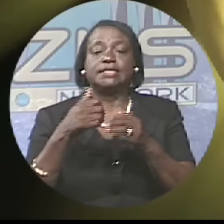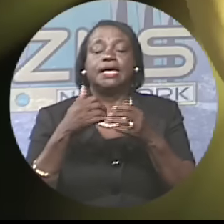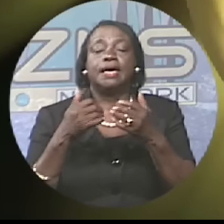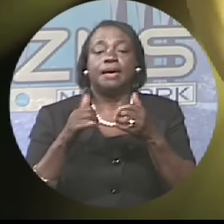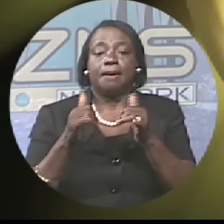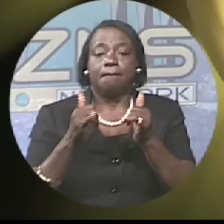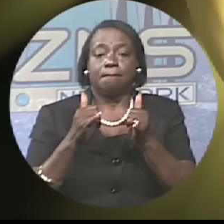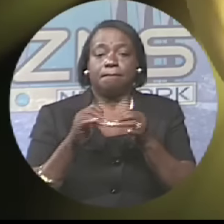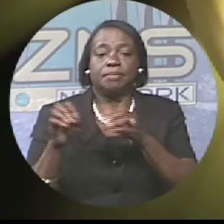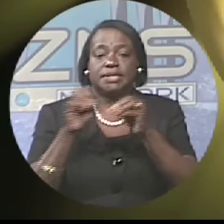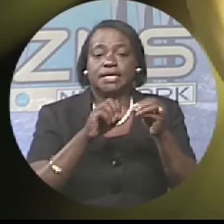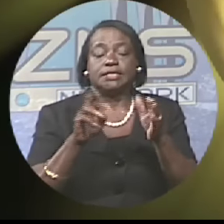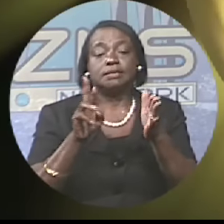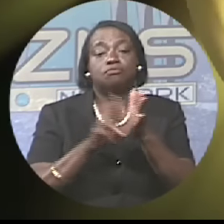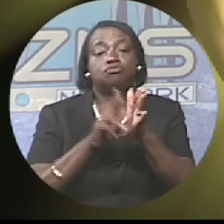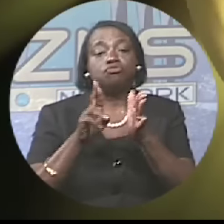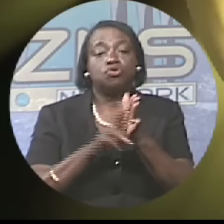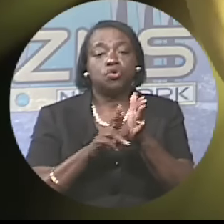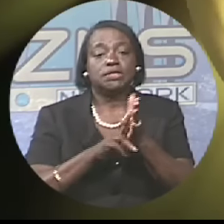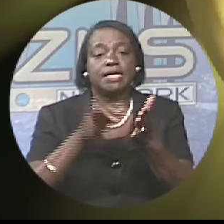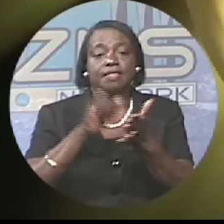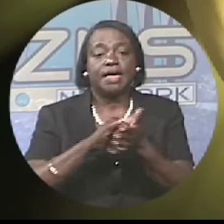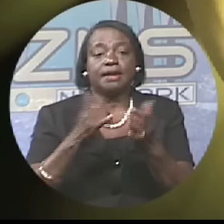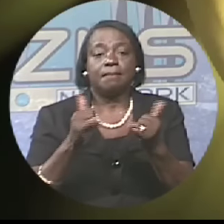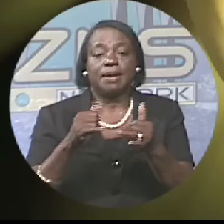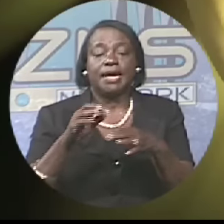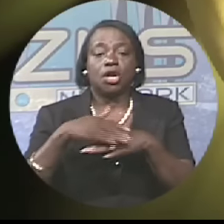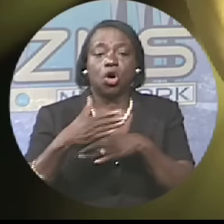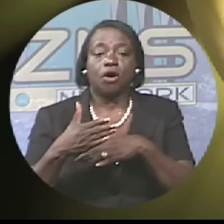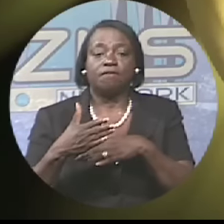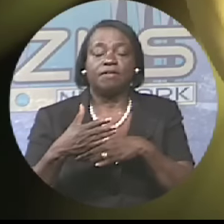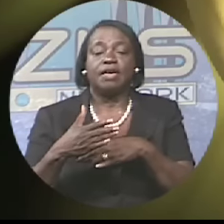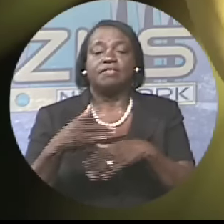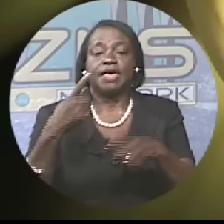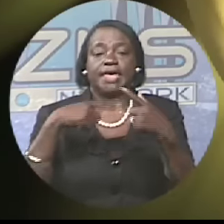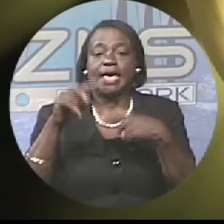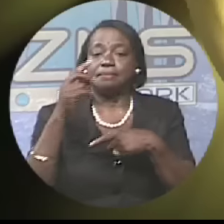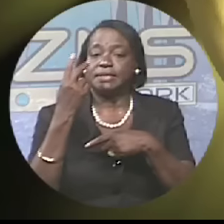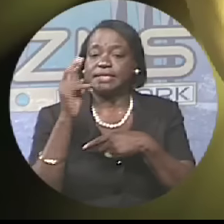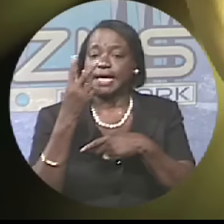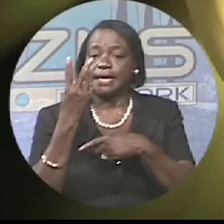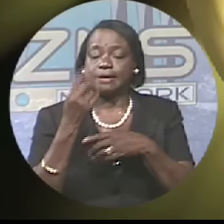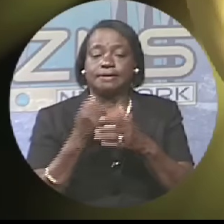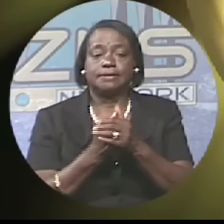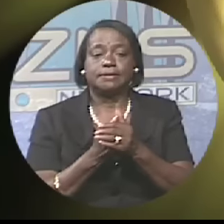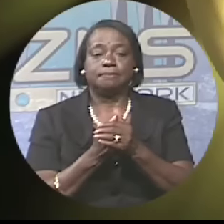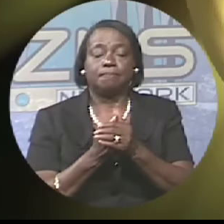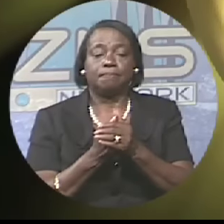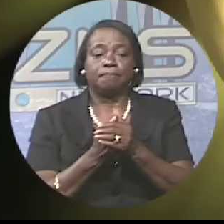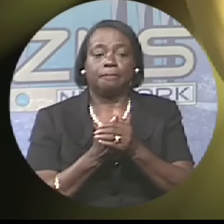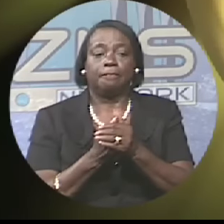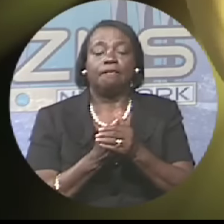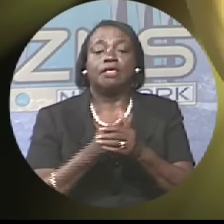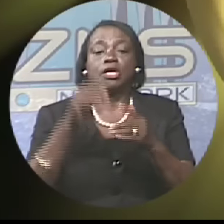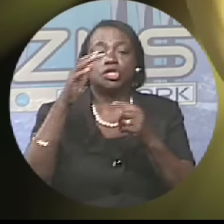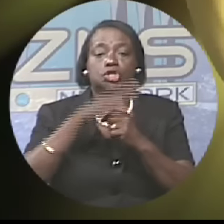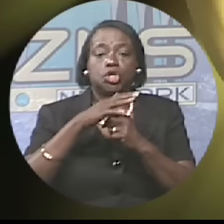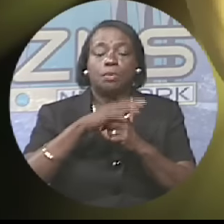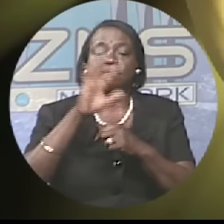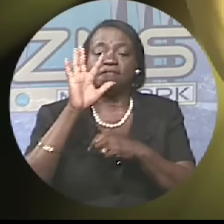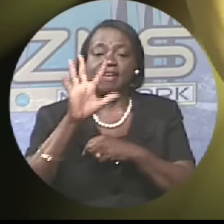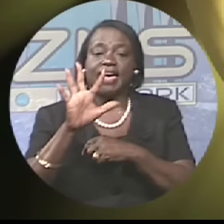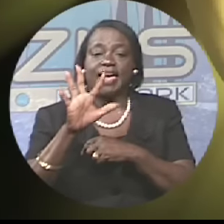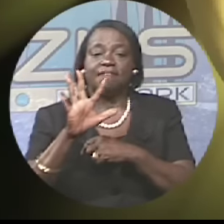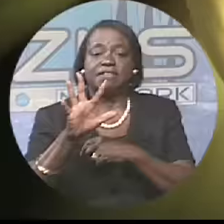can qualify. That gamble paid off as the team placed second behind Jamaica, winning 31 medals. Netting their way into the top 5 is the Men's